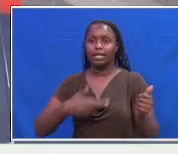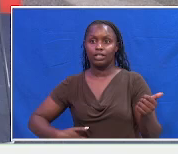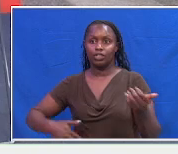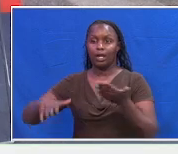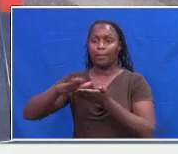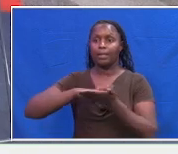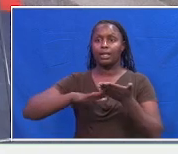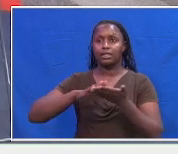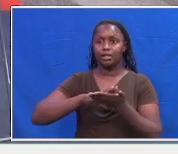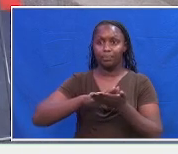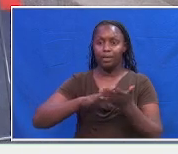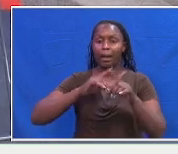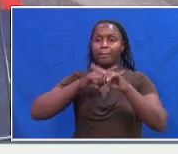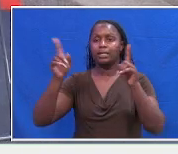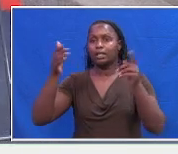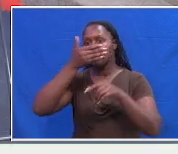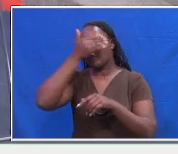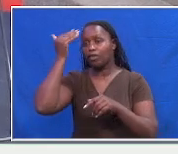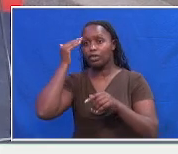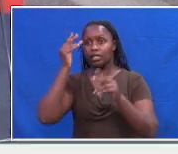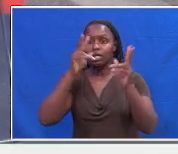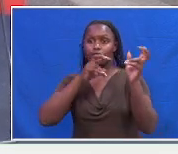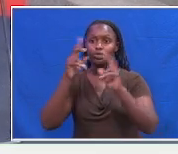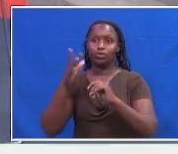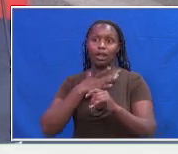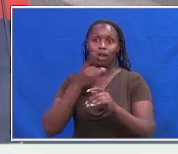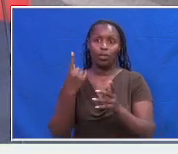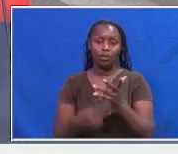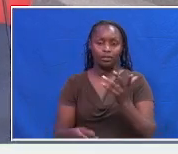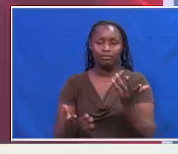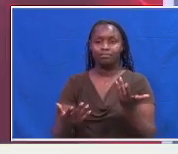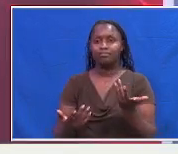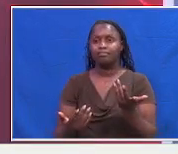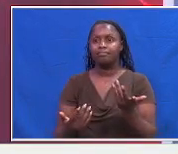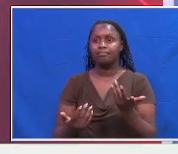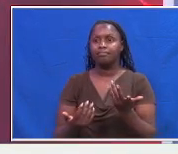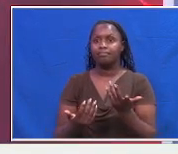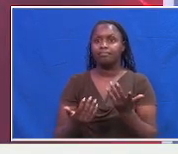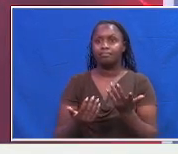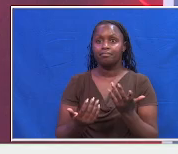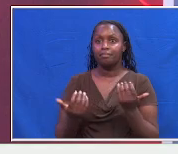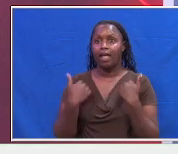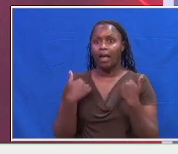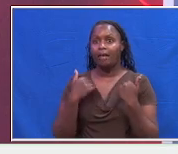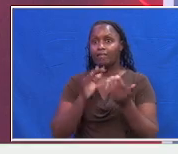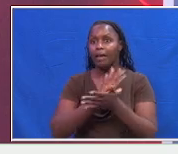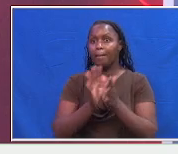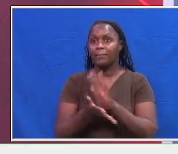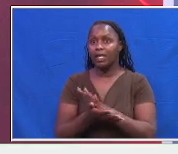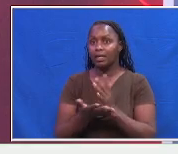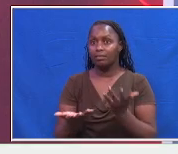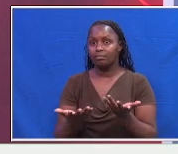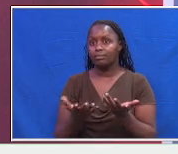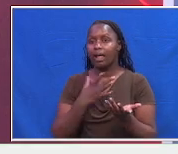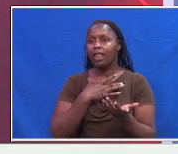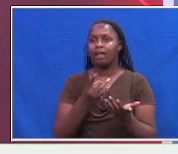and large, they've forgotten issues, for example, of the economy. It has taken quite a backseat